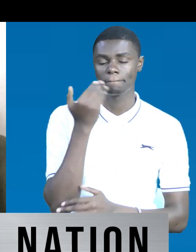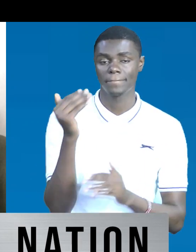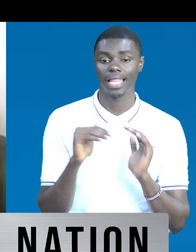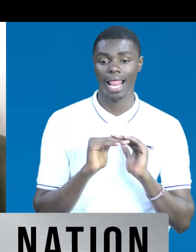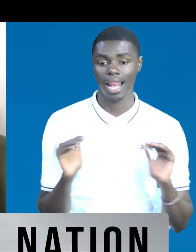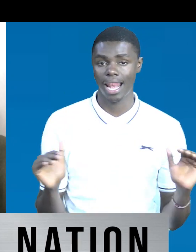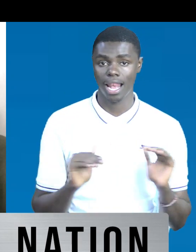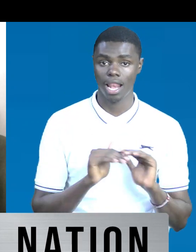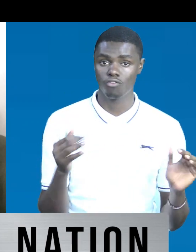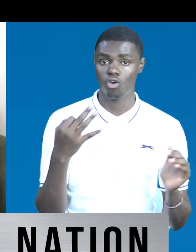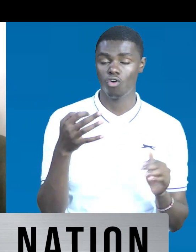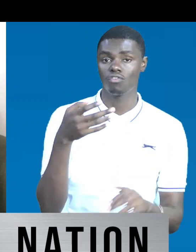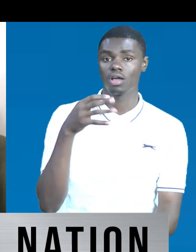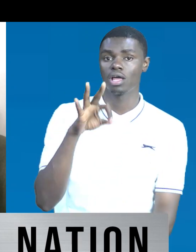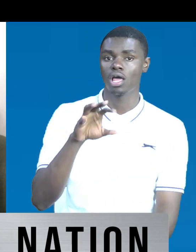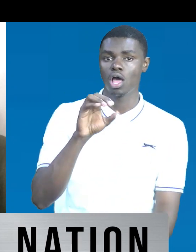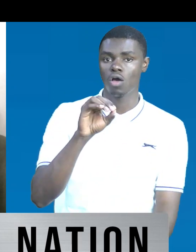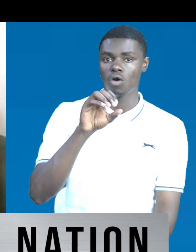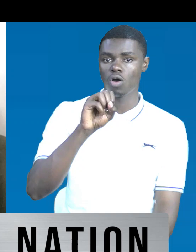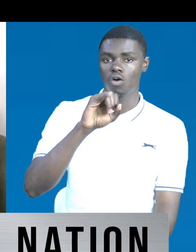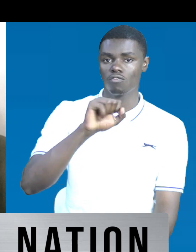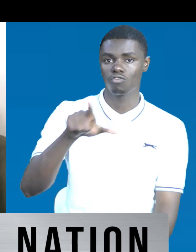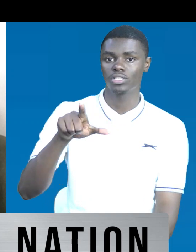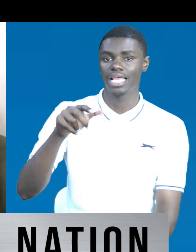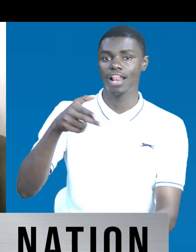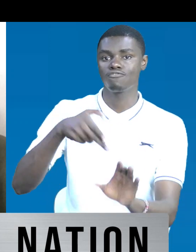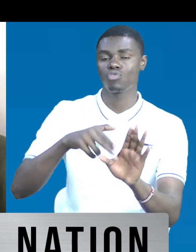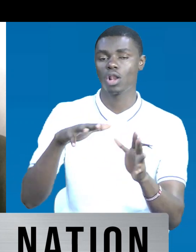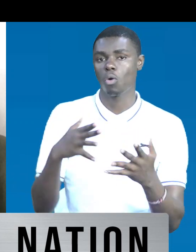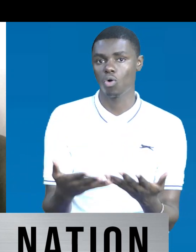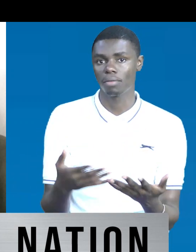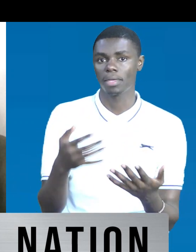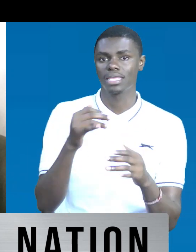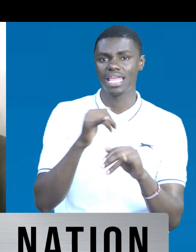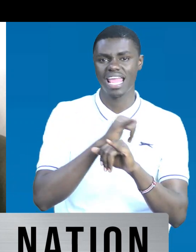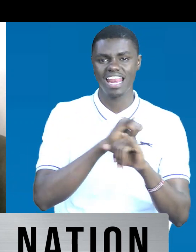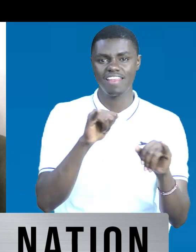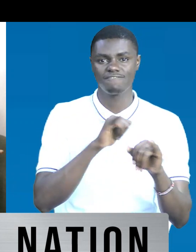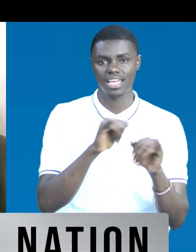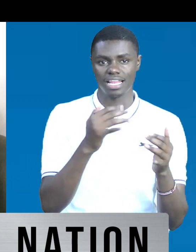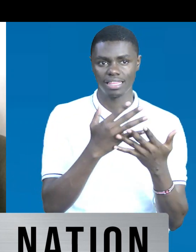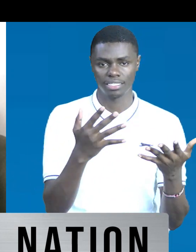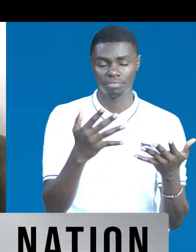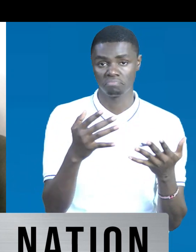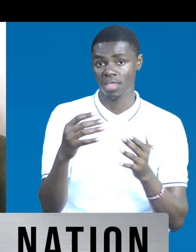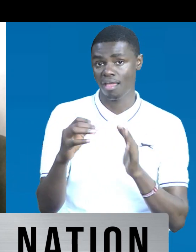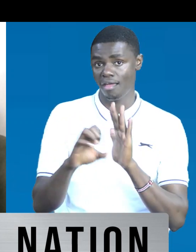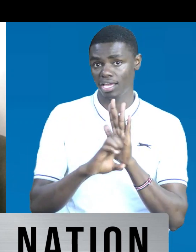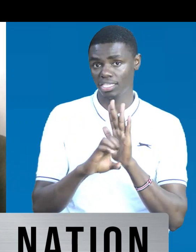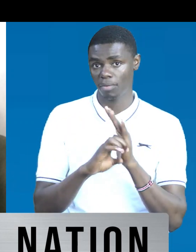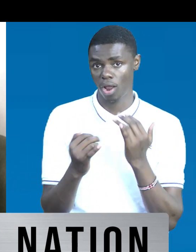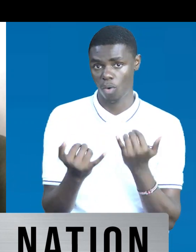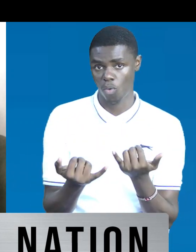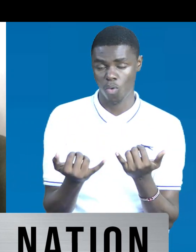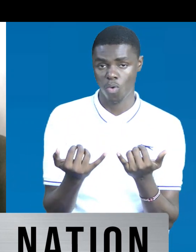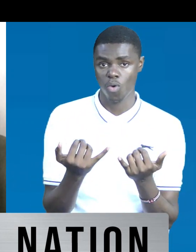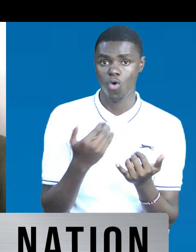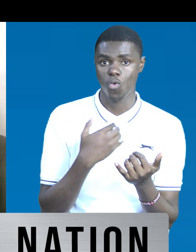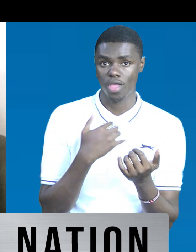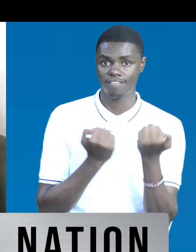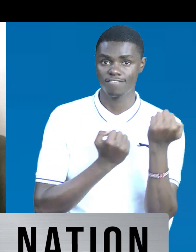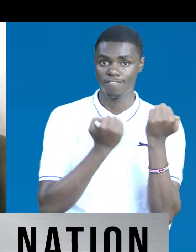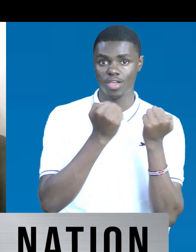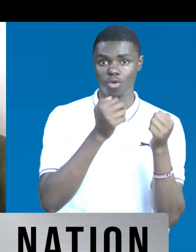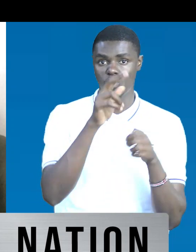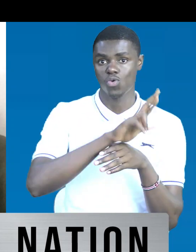levels of fossil fuel, or the aspect of more refiner bits. Like you see now, they have vehicles